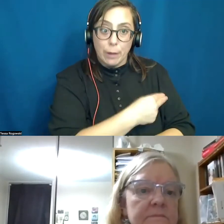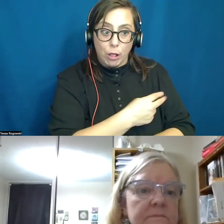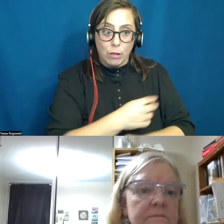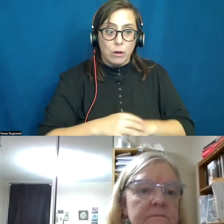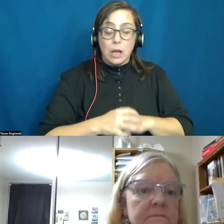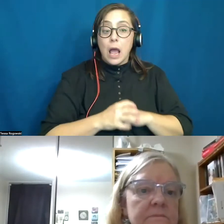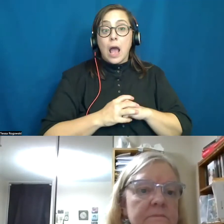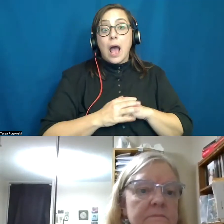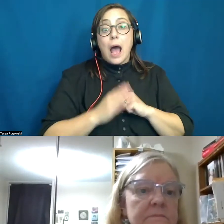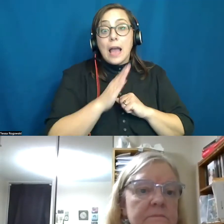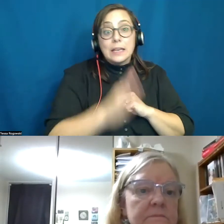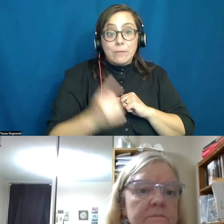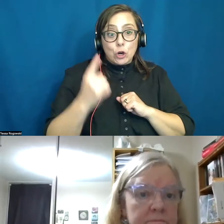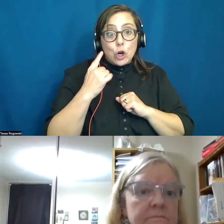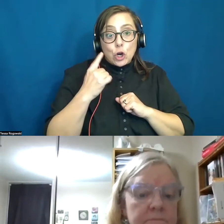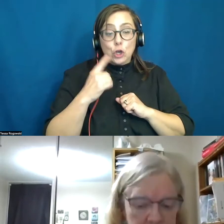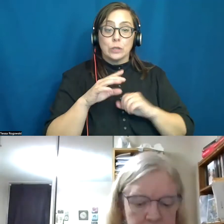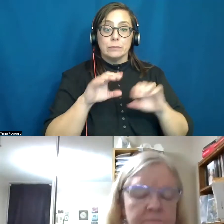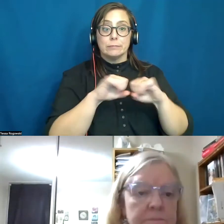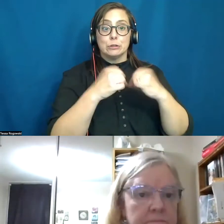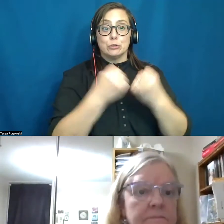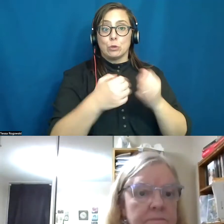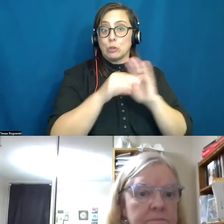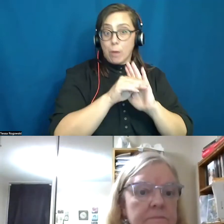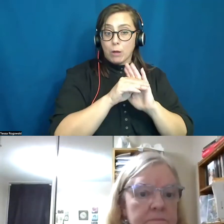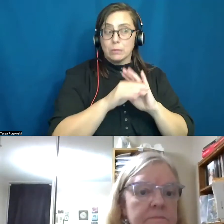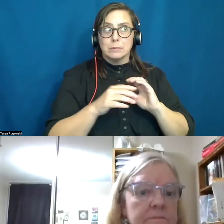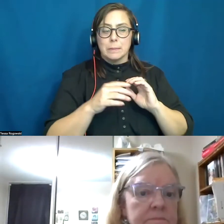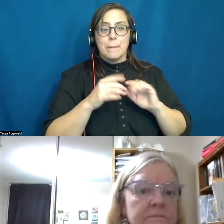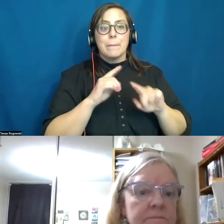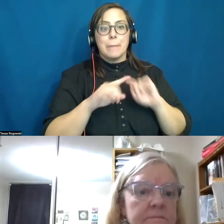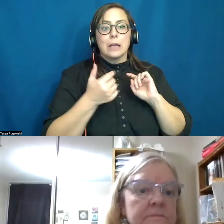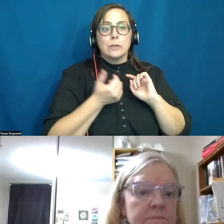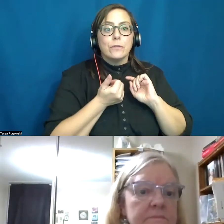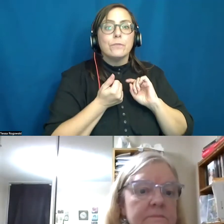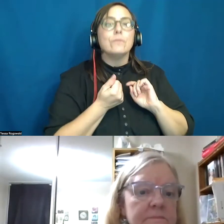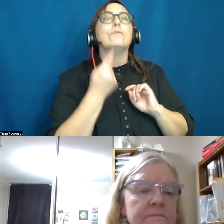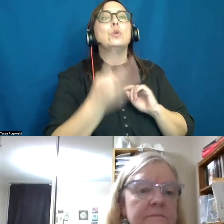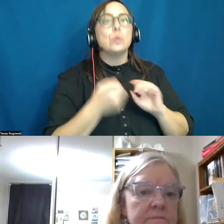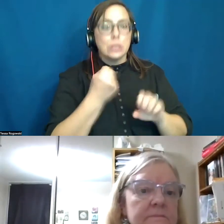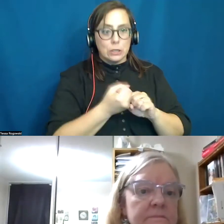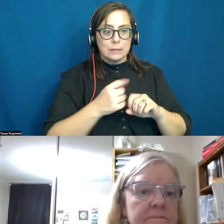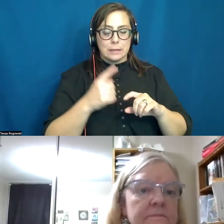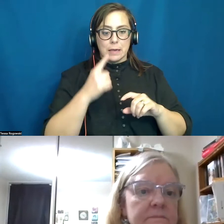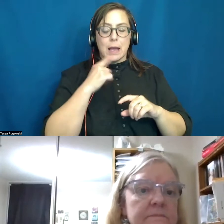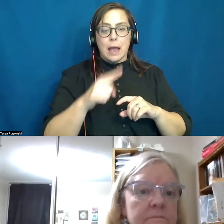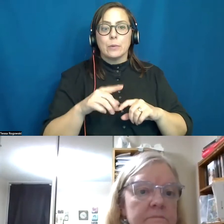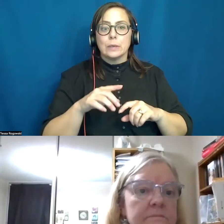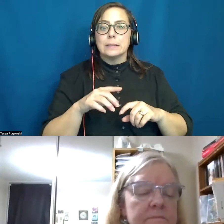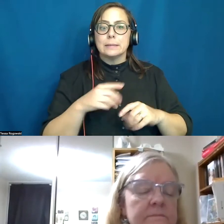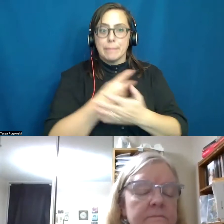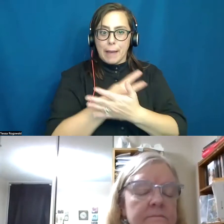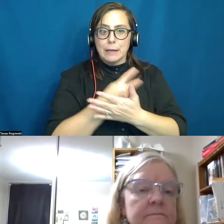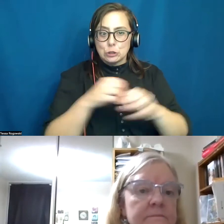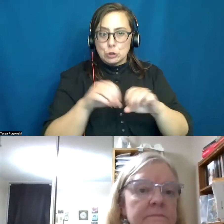heard of the social model of disability. It'd be a few years later, when I decided to do a graduate degree a bit later in life, that